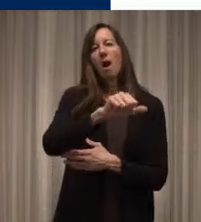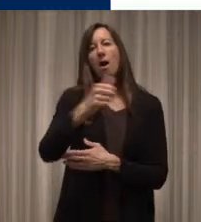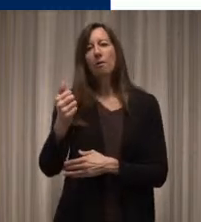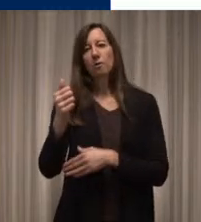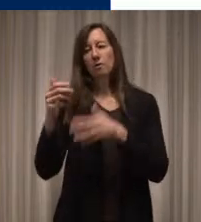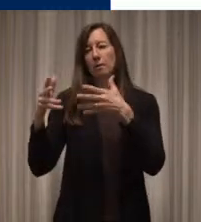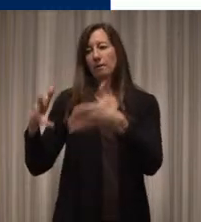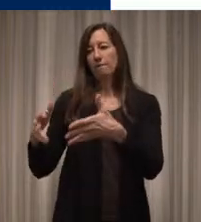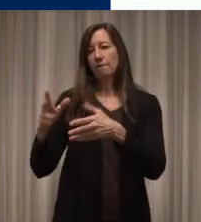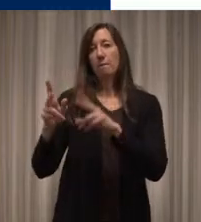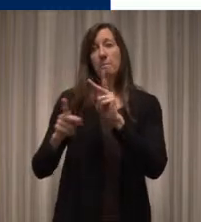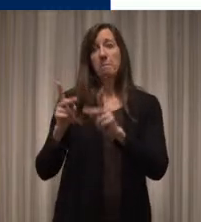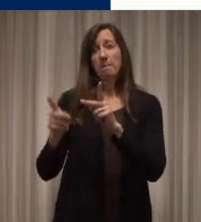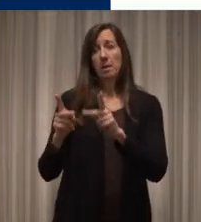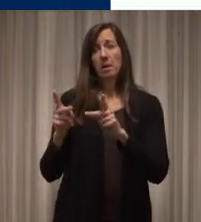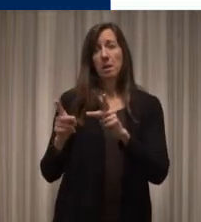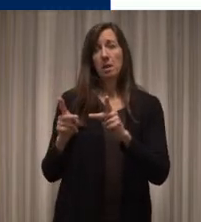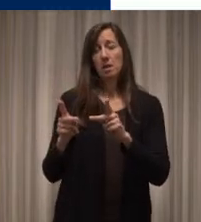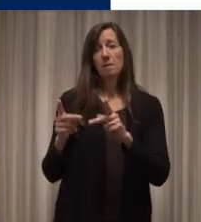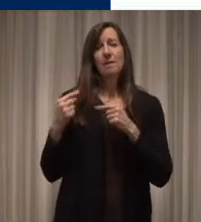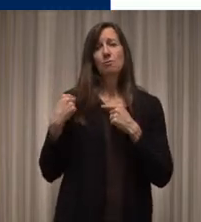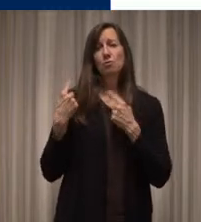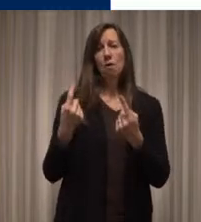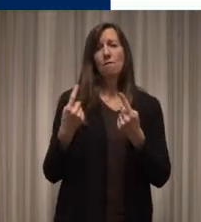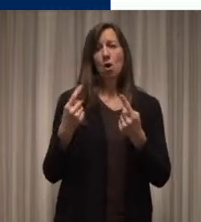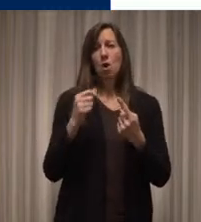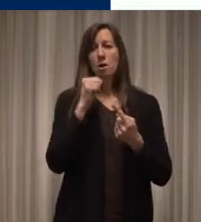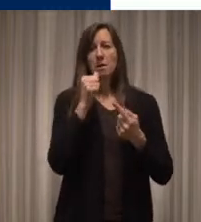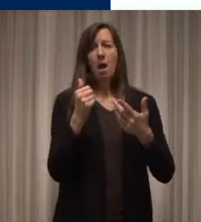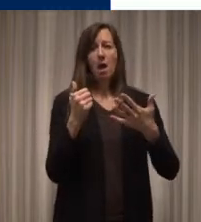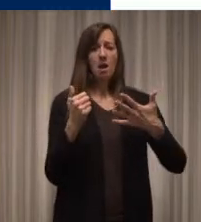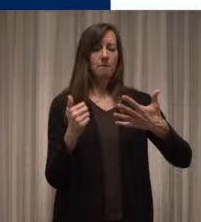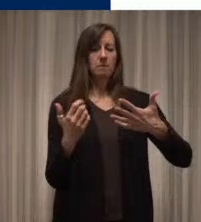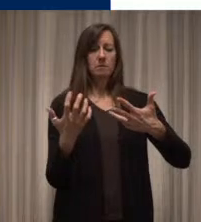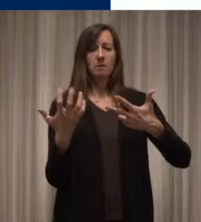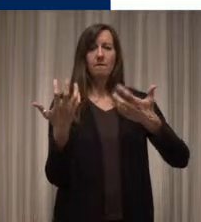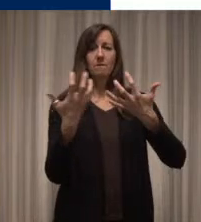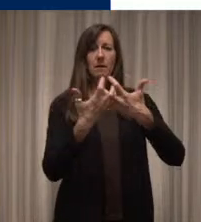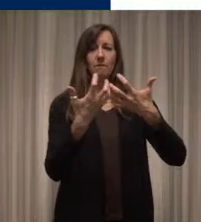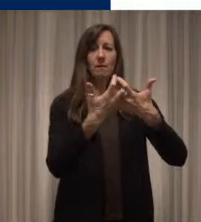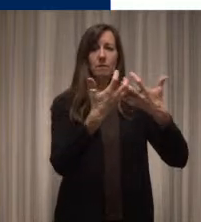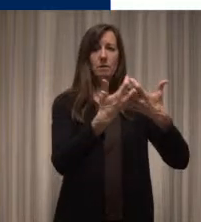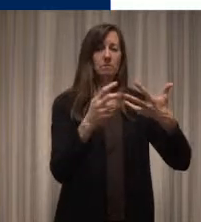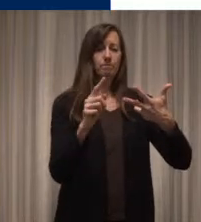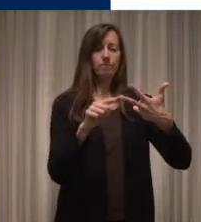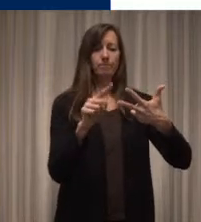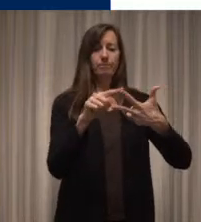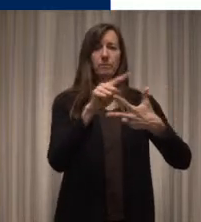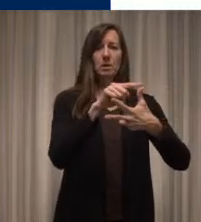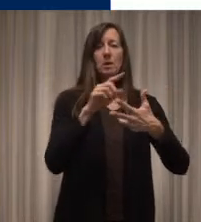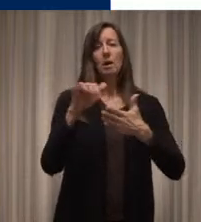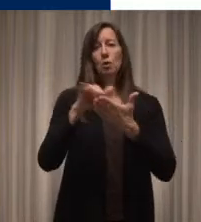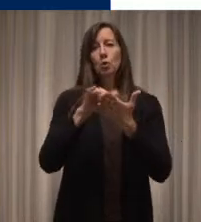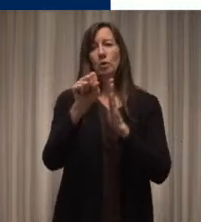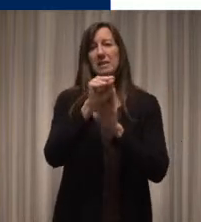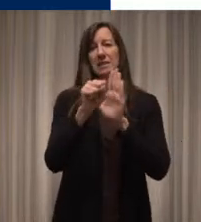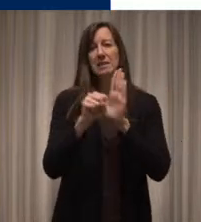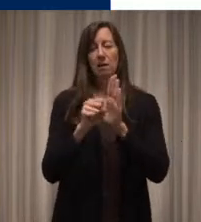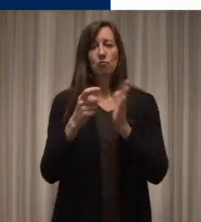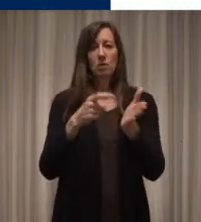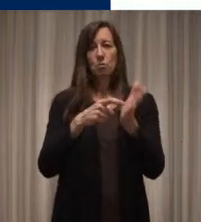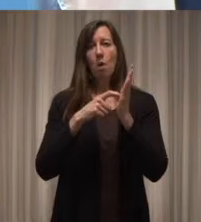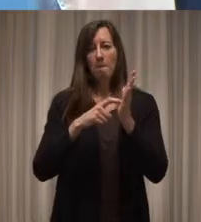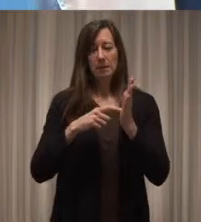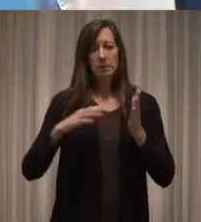far have not been made eligible by New York State. So this would be